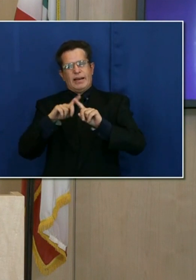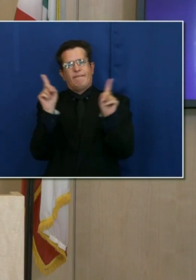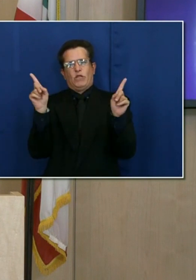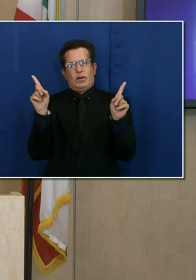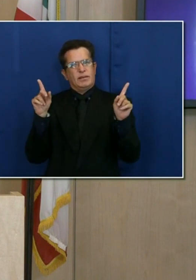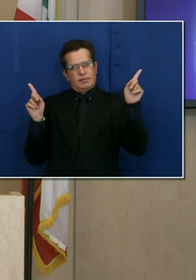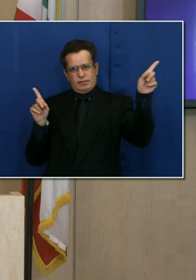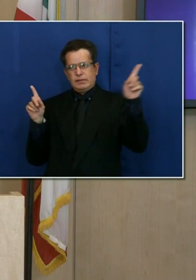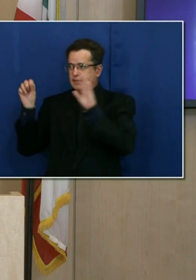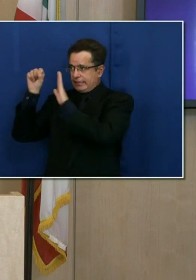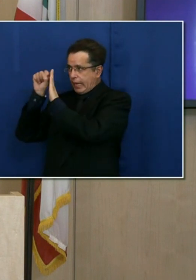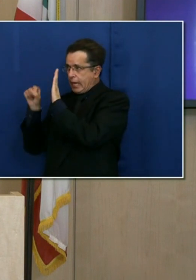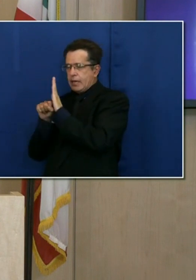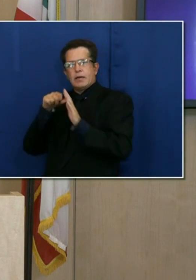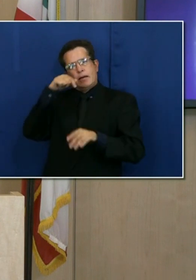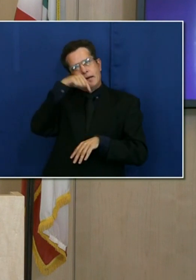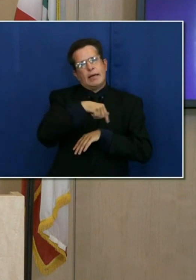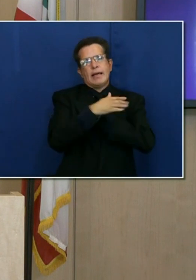adjustment factor.